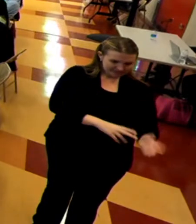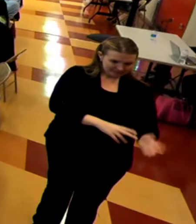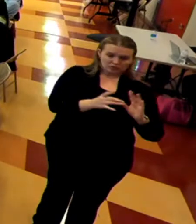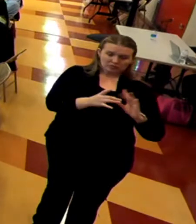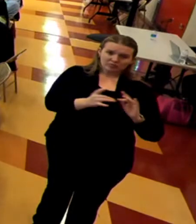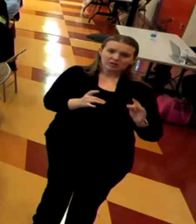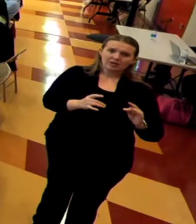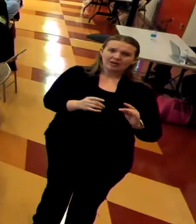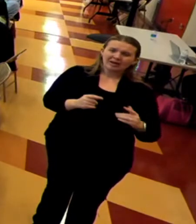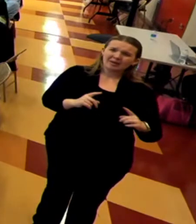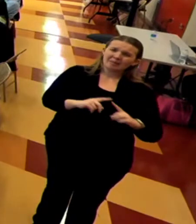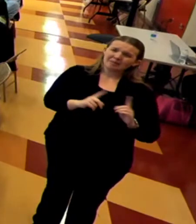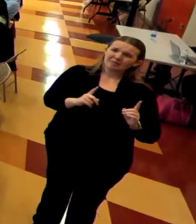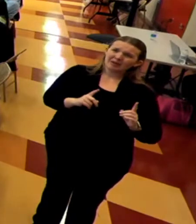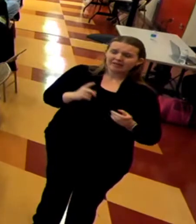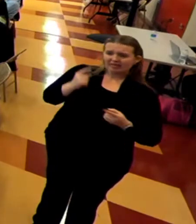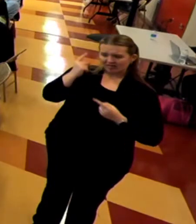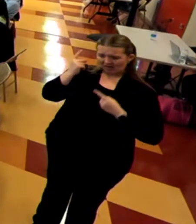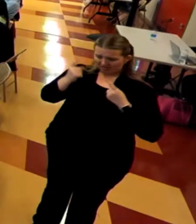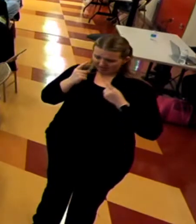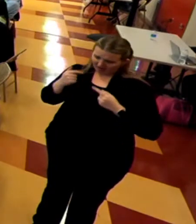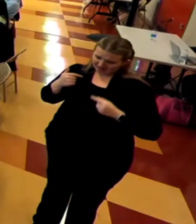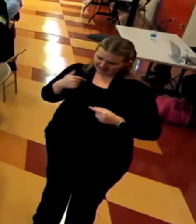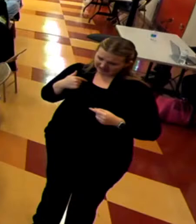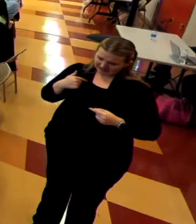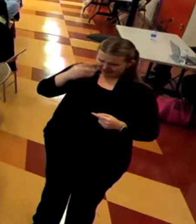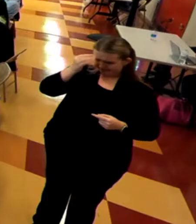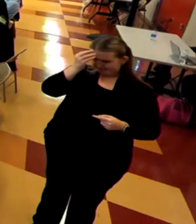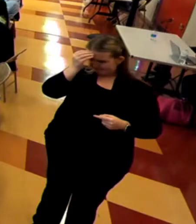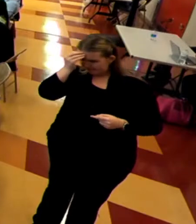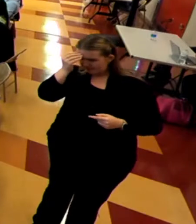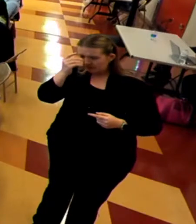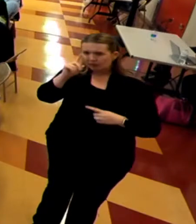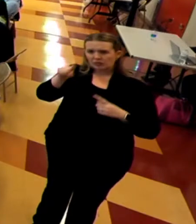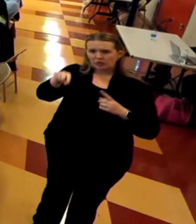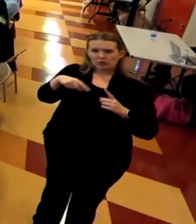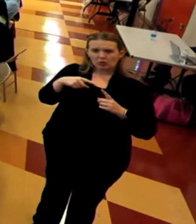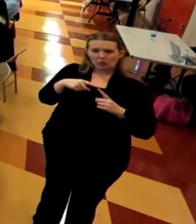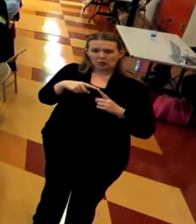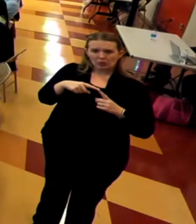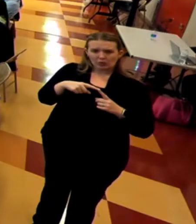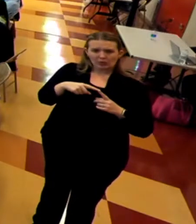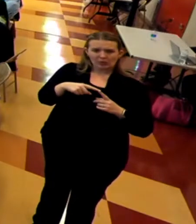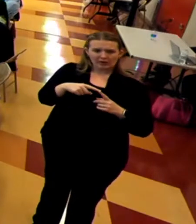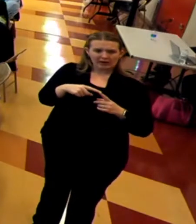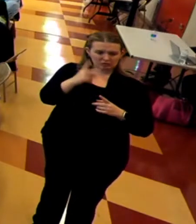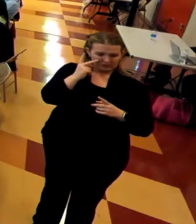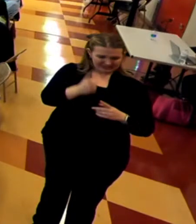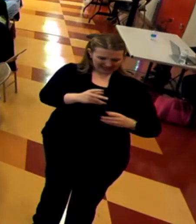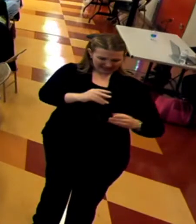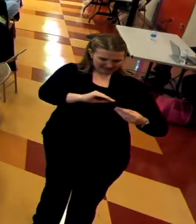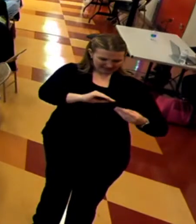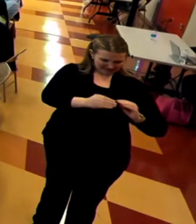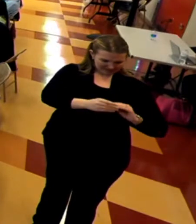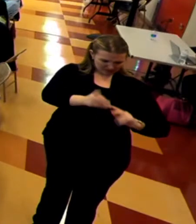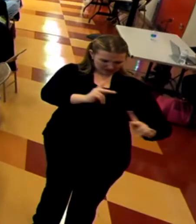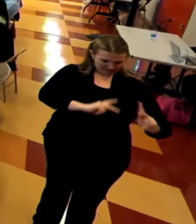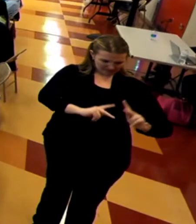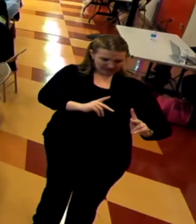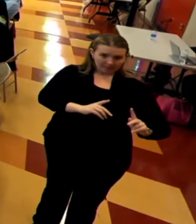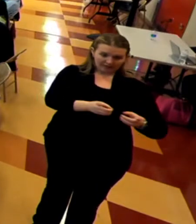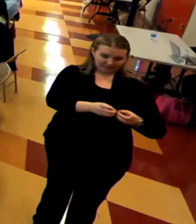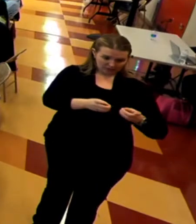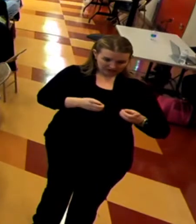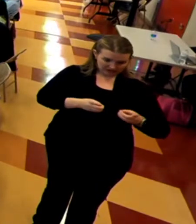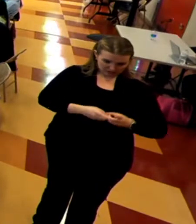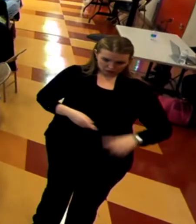the day, I guess the thought that crossed my mind is when you look at the population figure in District 2, and